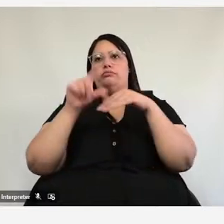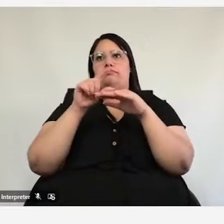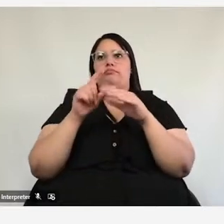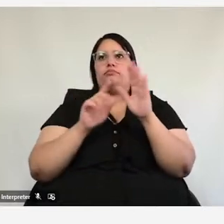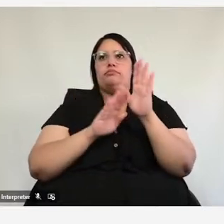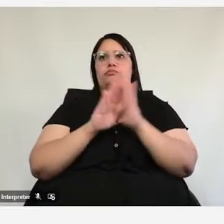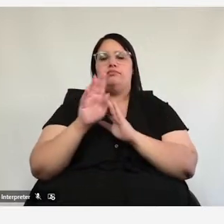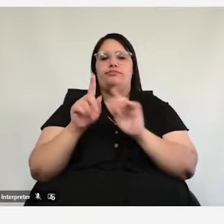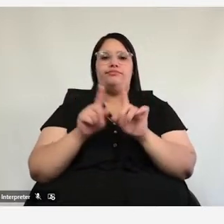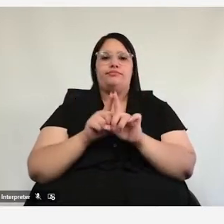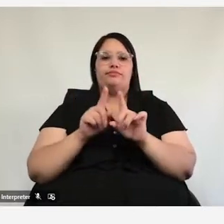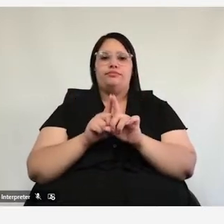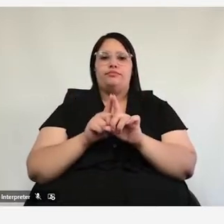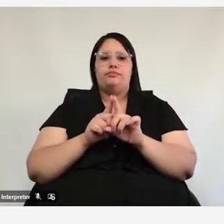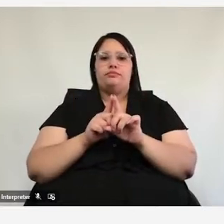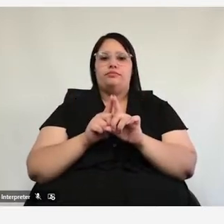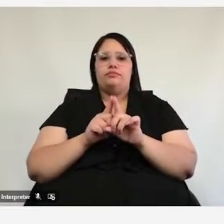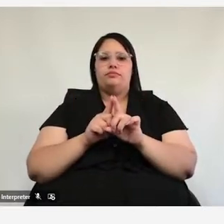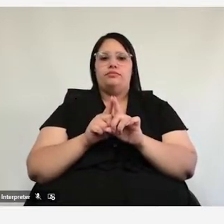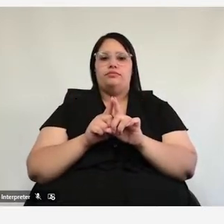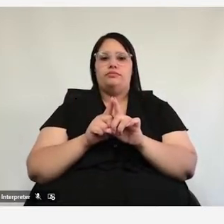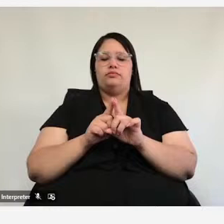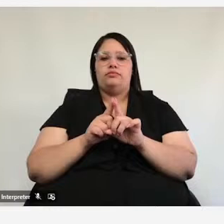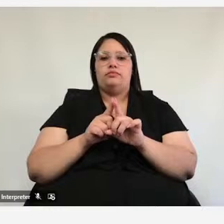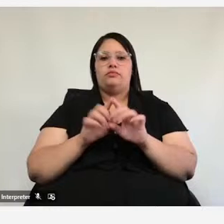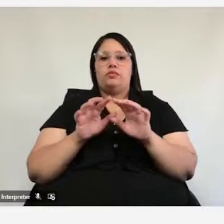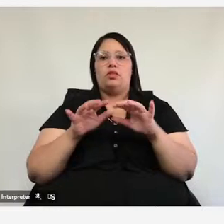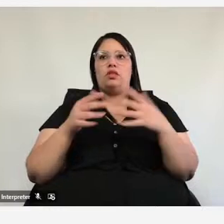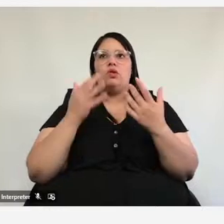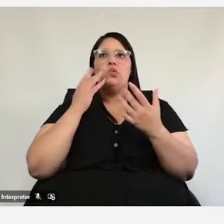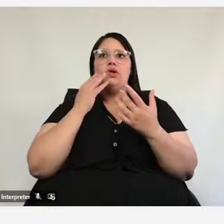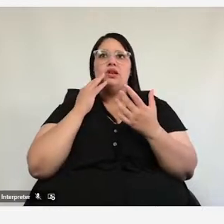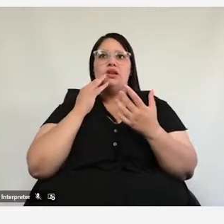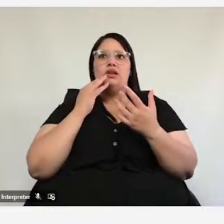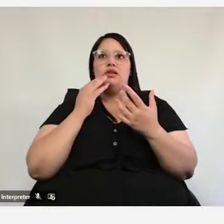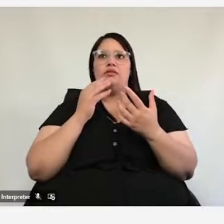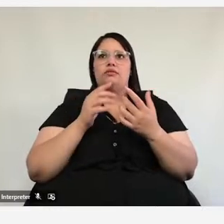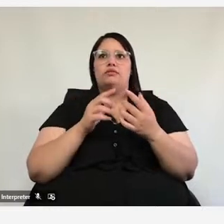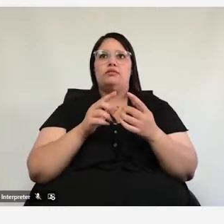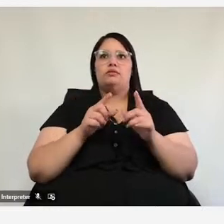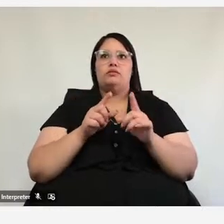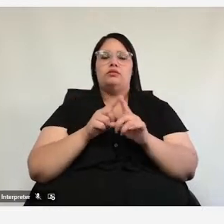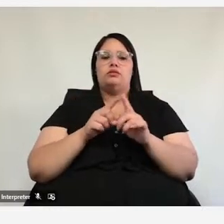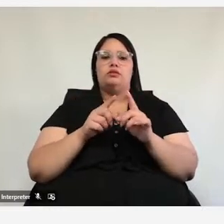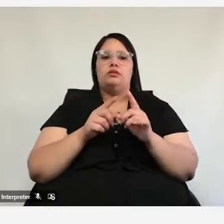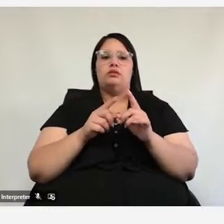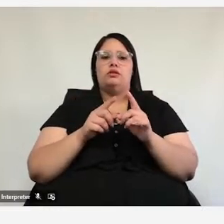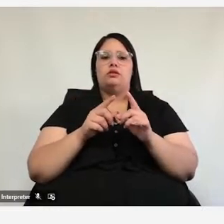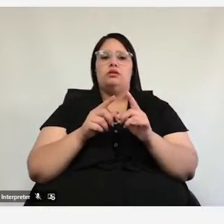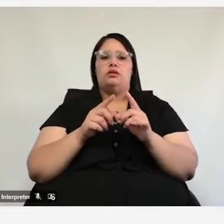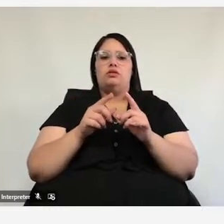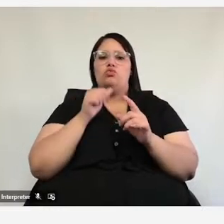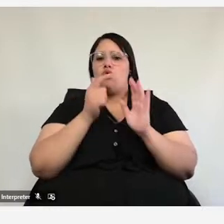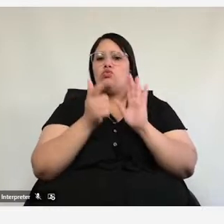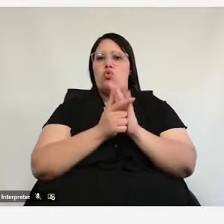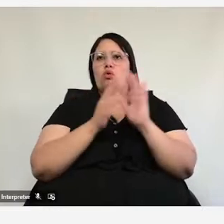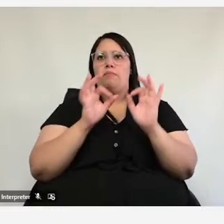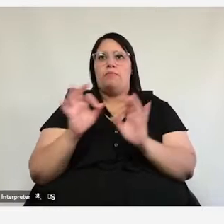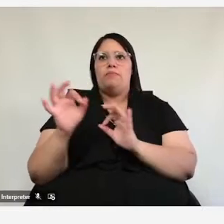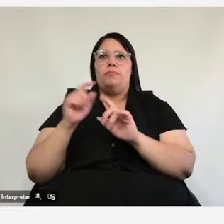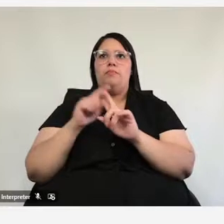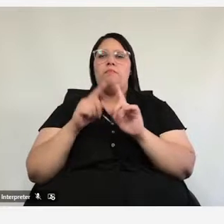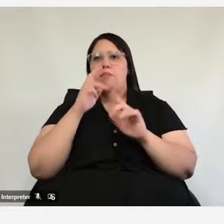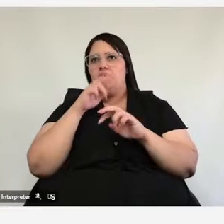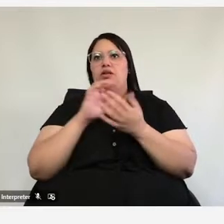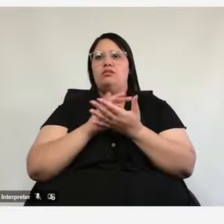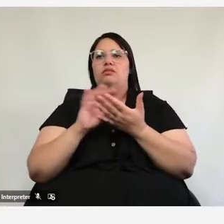high prices of previous years. Even when NERSA told the city that the tariff was unlawful, we didn't hear